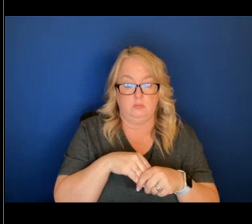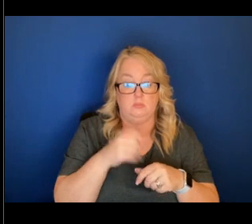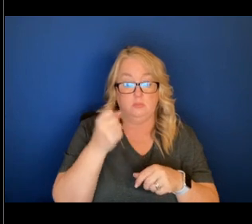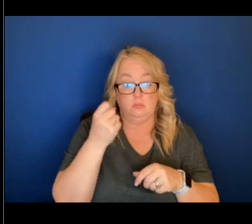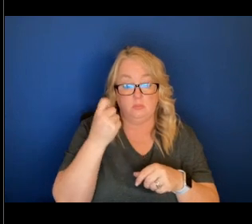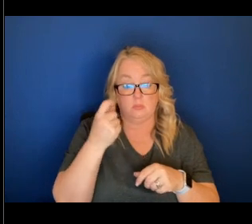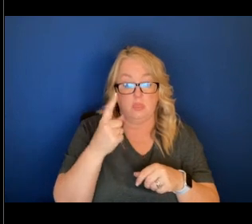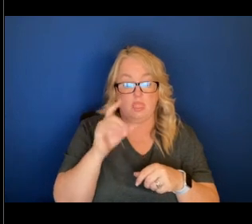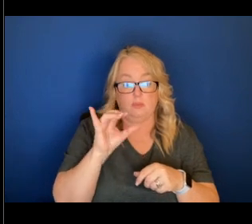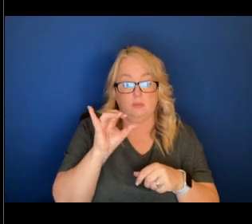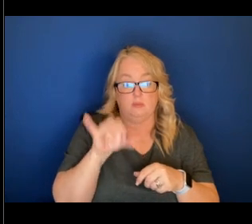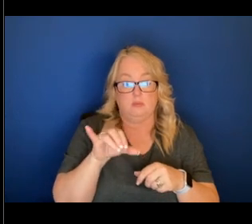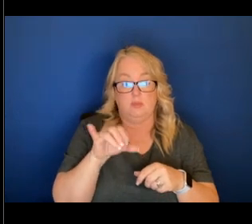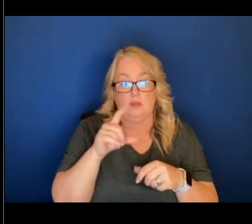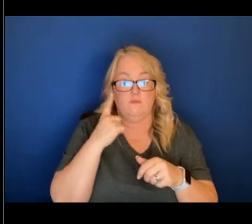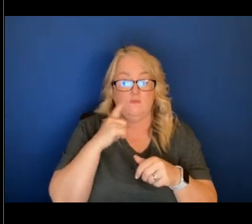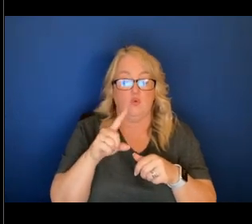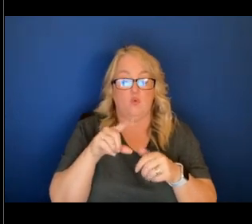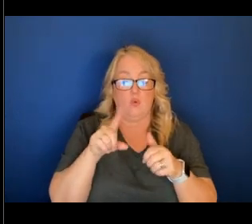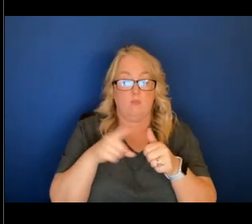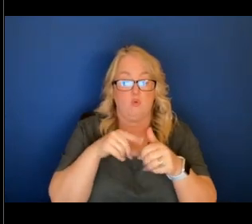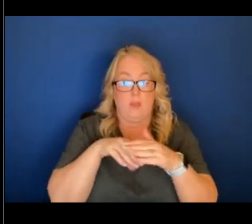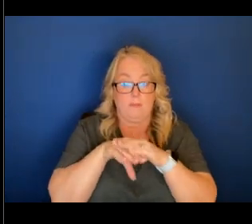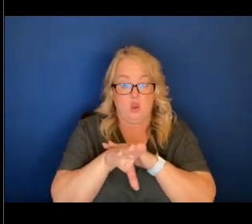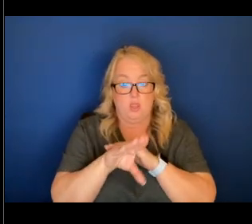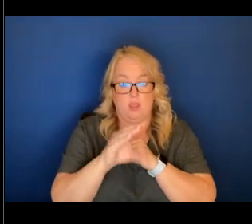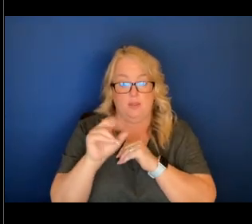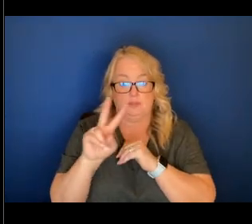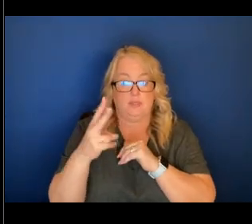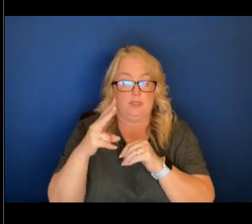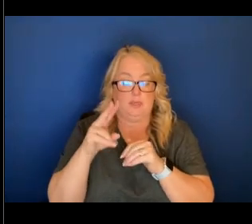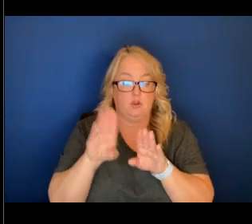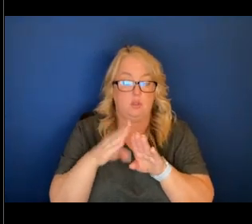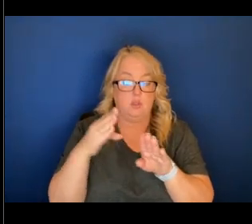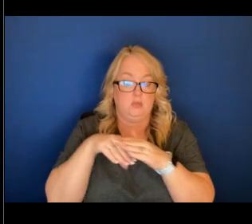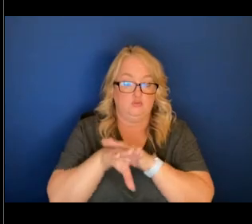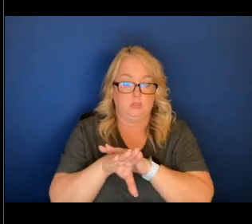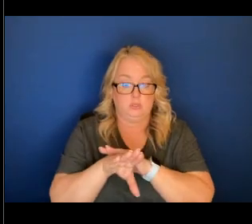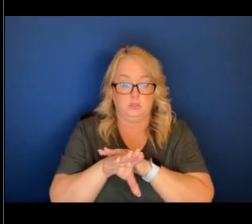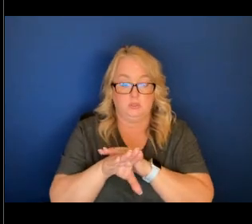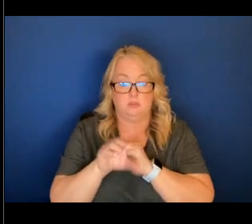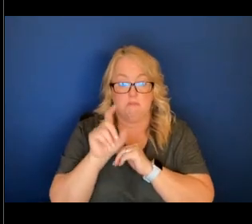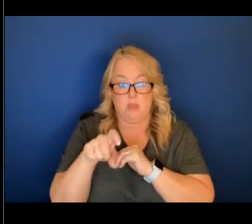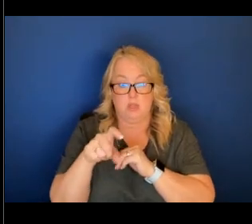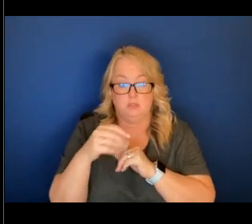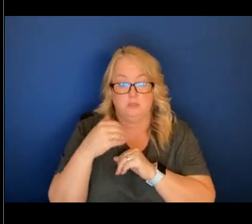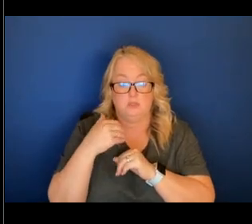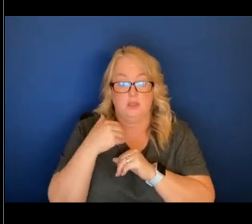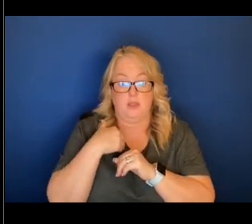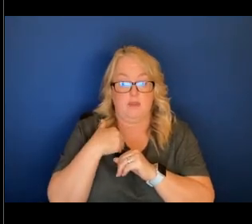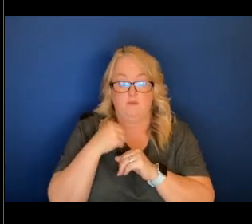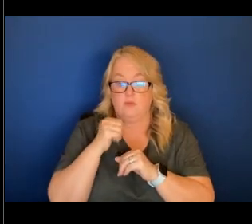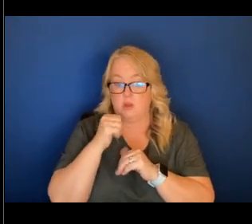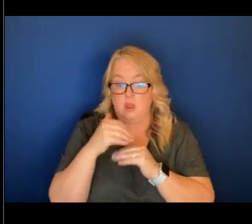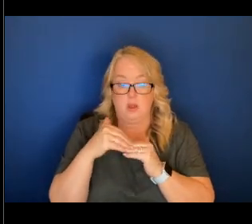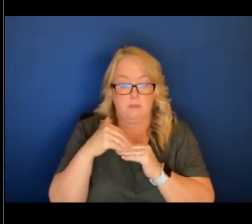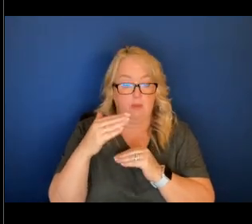Thresholds at primary and secondary entrance doors must, 1, be no higher